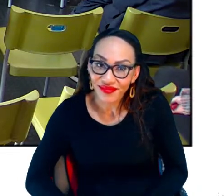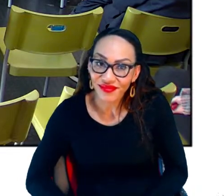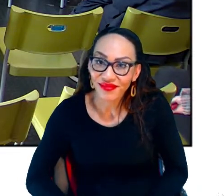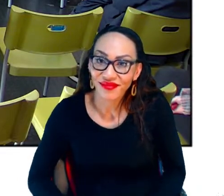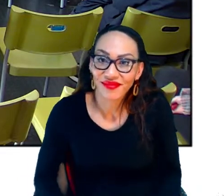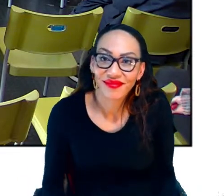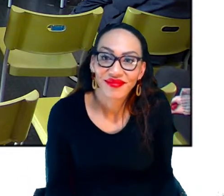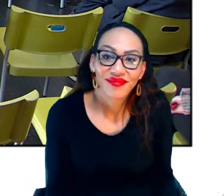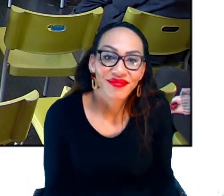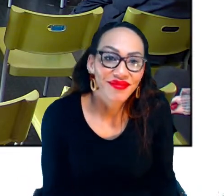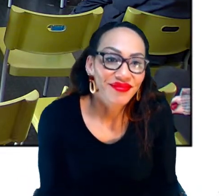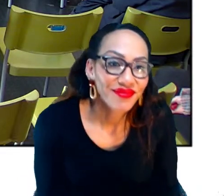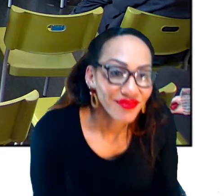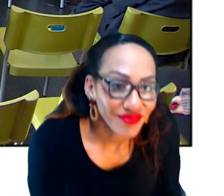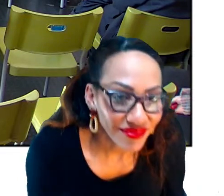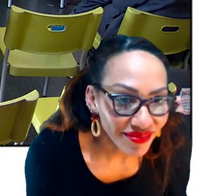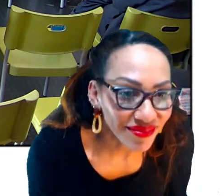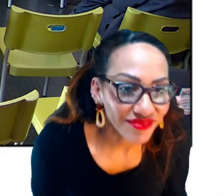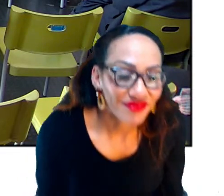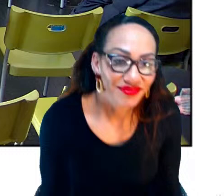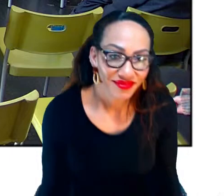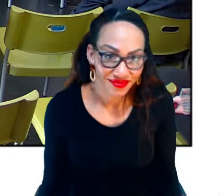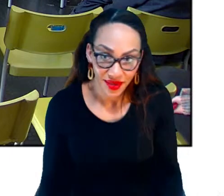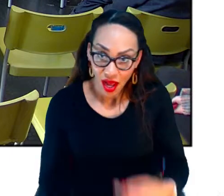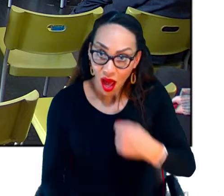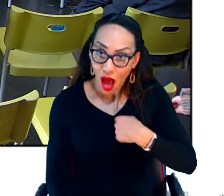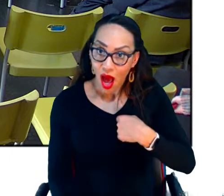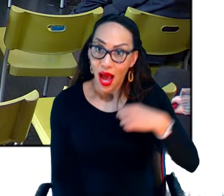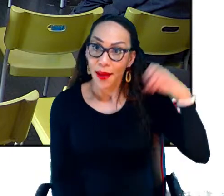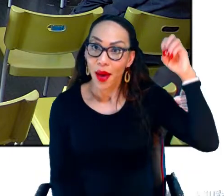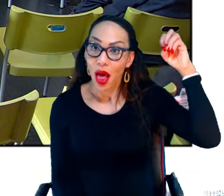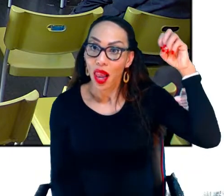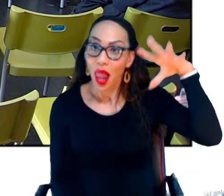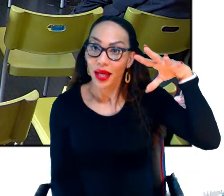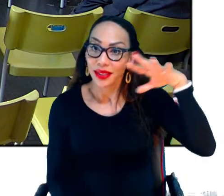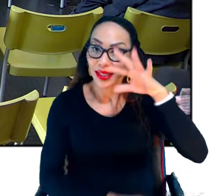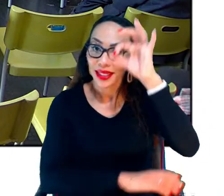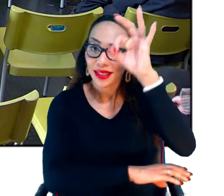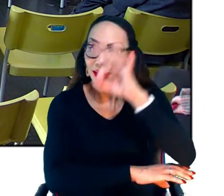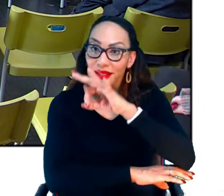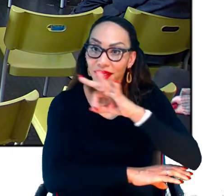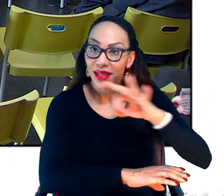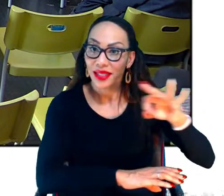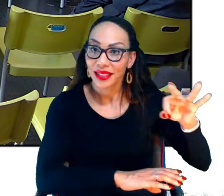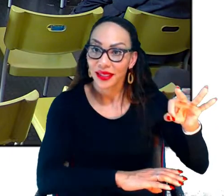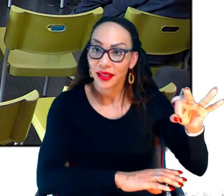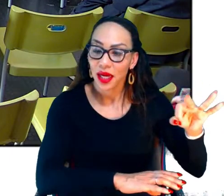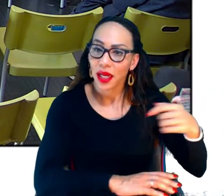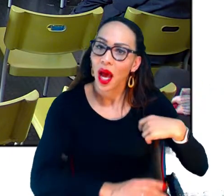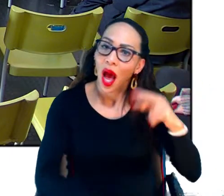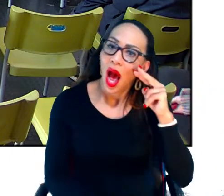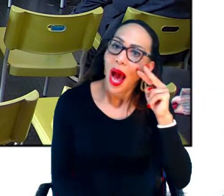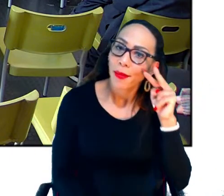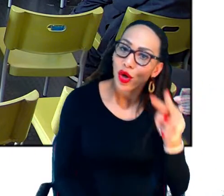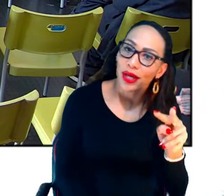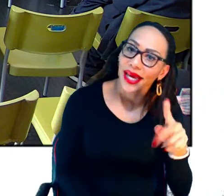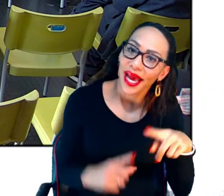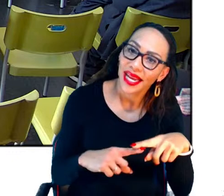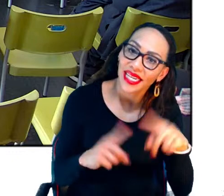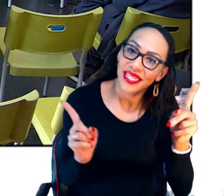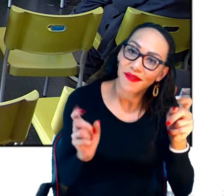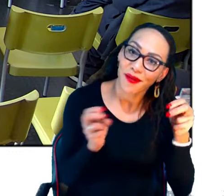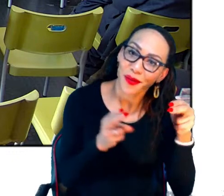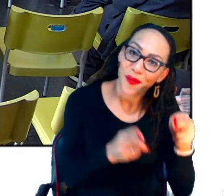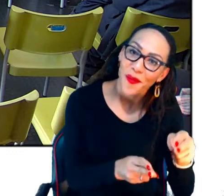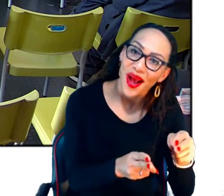I just had a thought, and I'm a lighting designer, so I'm coming at it from this. Sorry, can you hear me? Yeah. I just had a thought looking at this, and I think